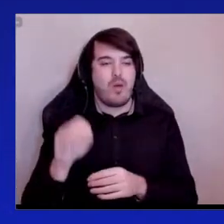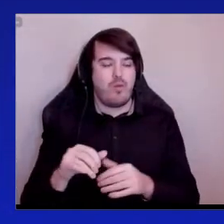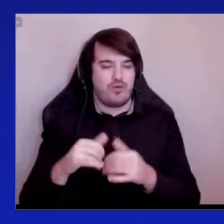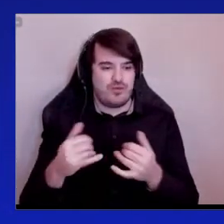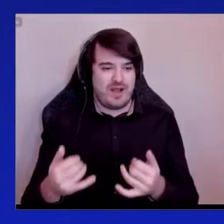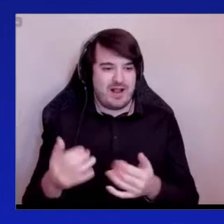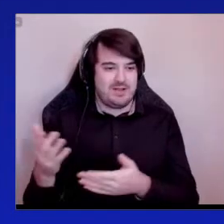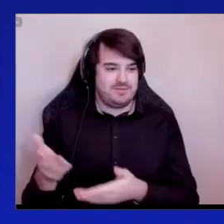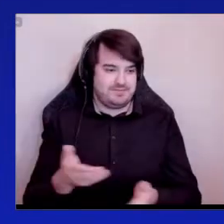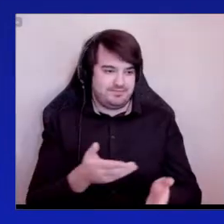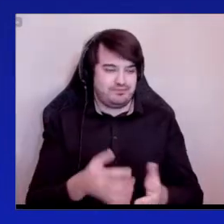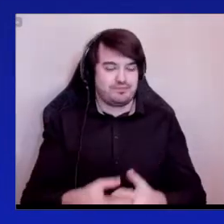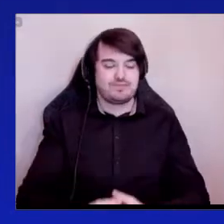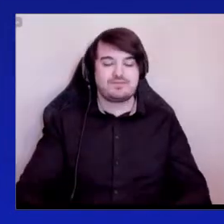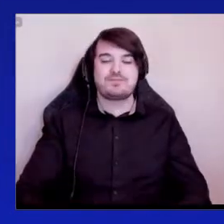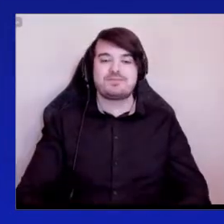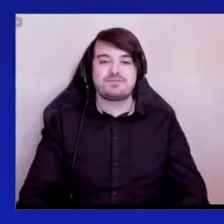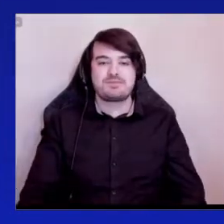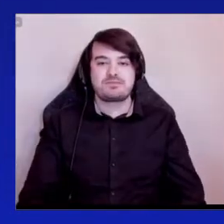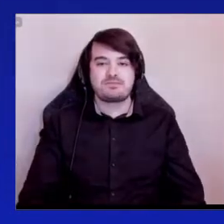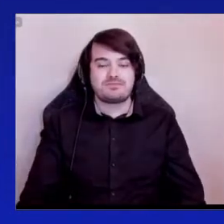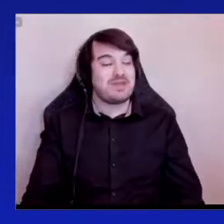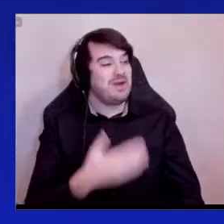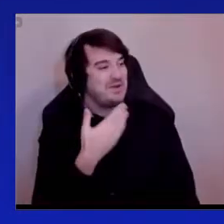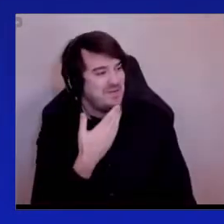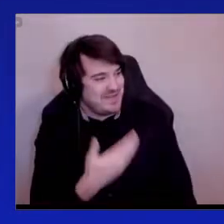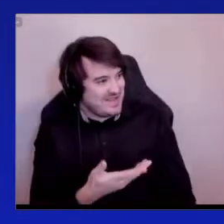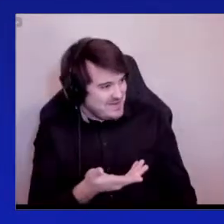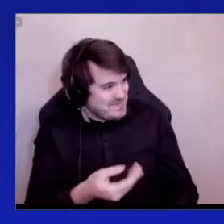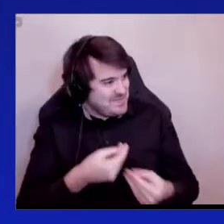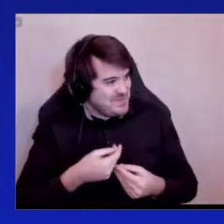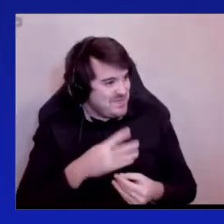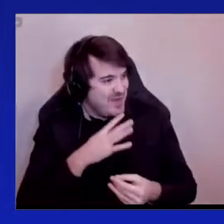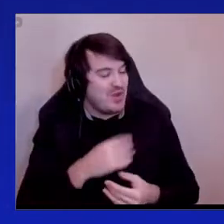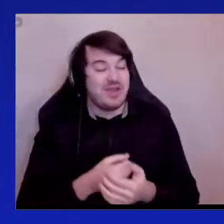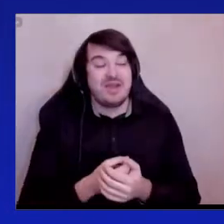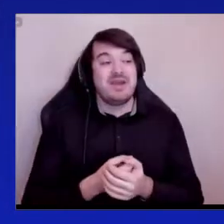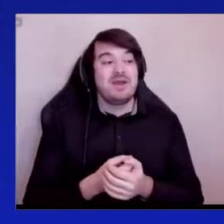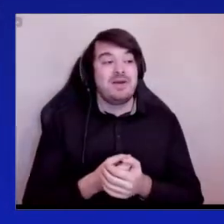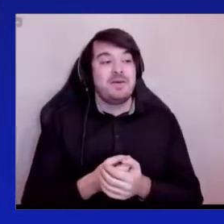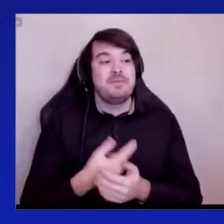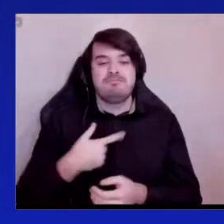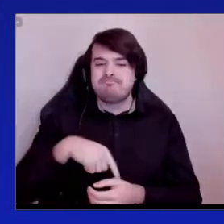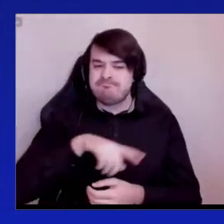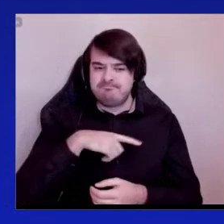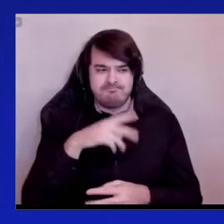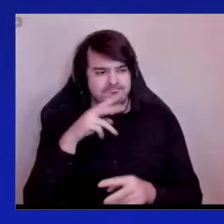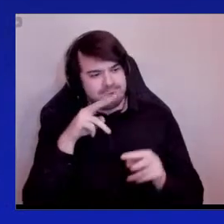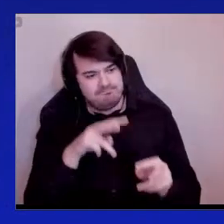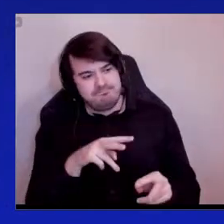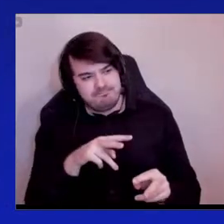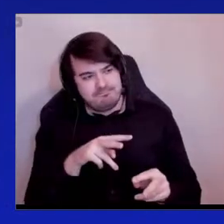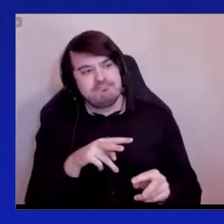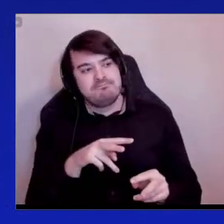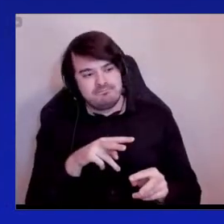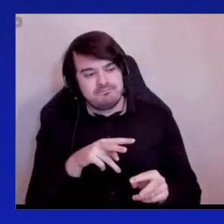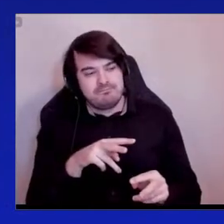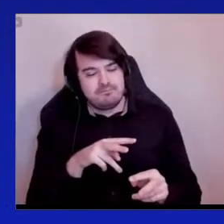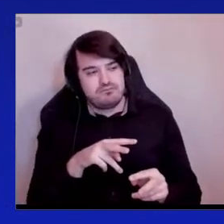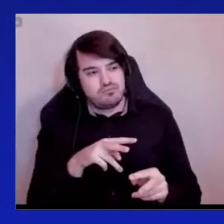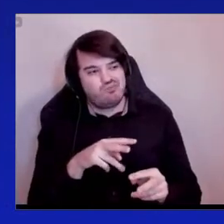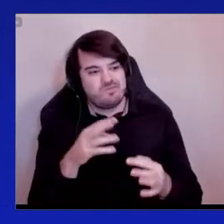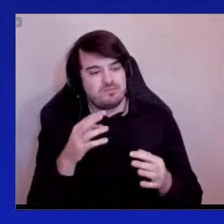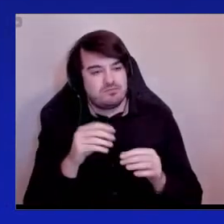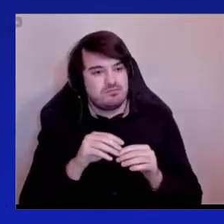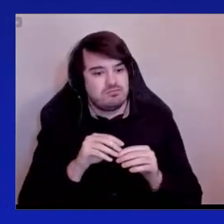much. I'm curious, we still have a number of ongoing outbreaks in our long-term care homes. I'm wondering,